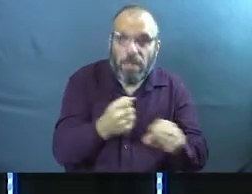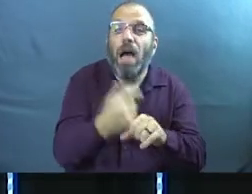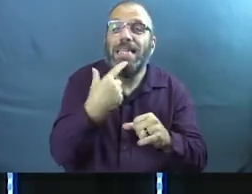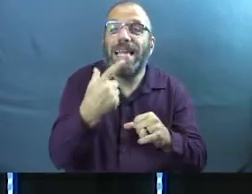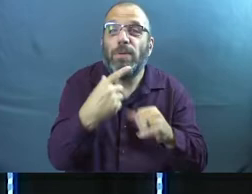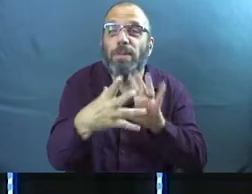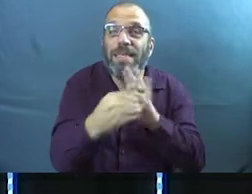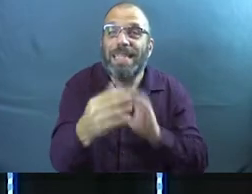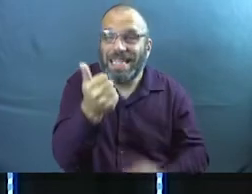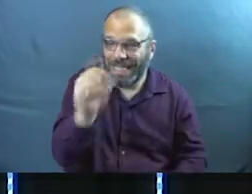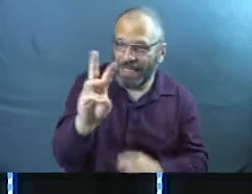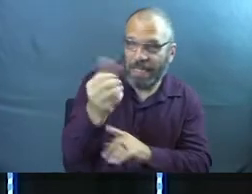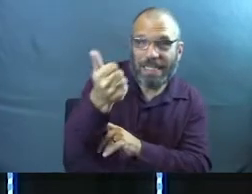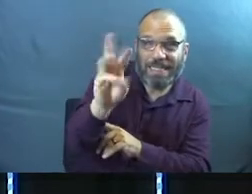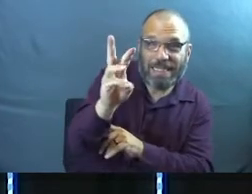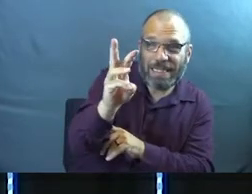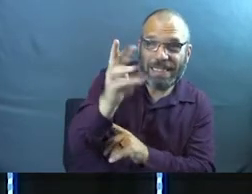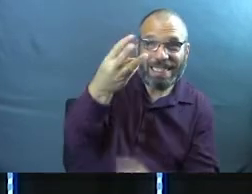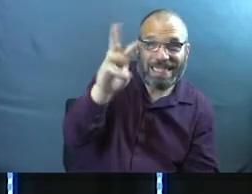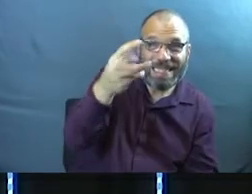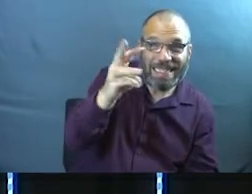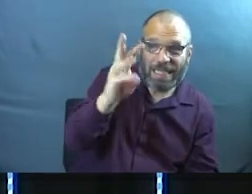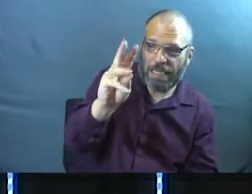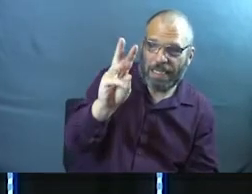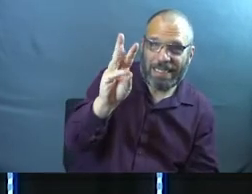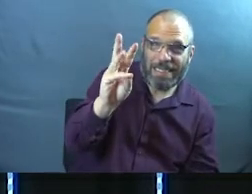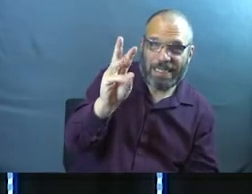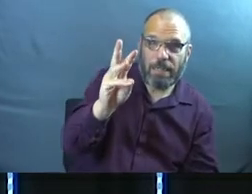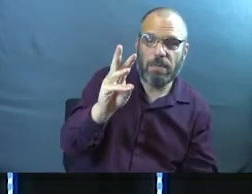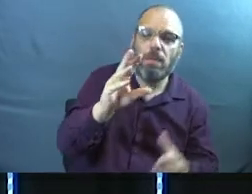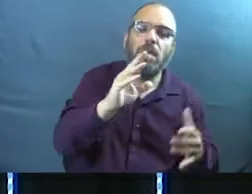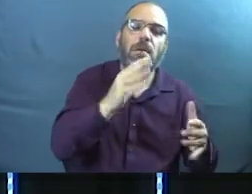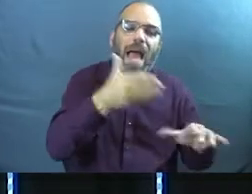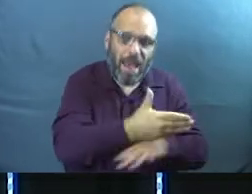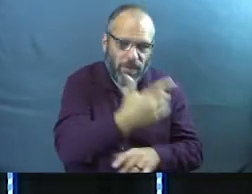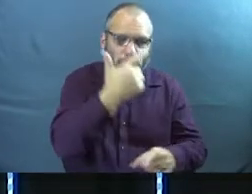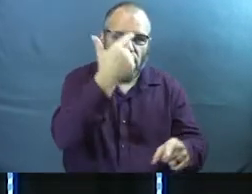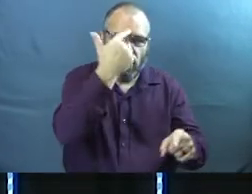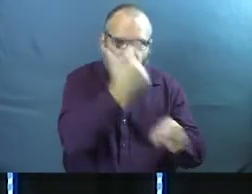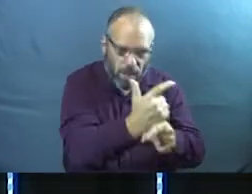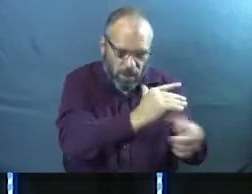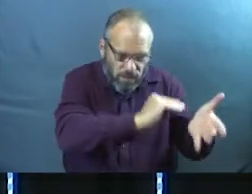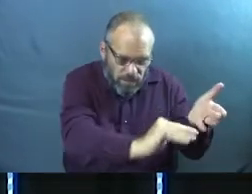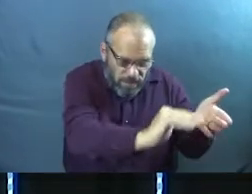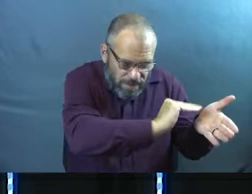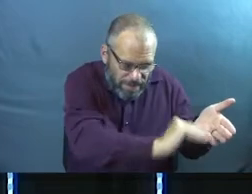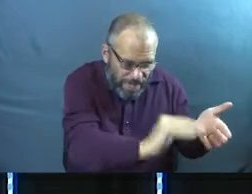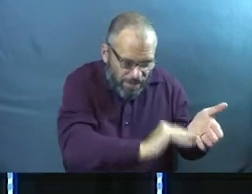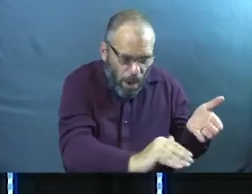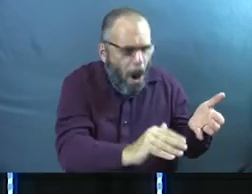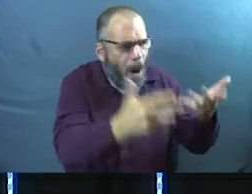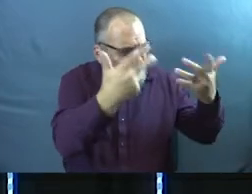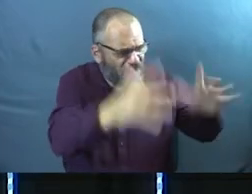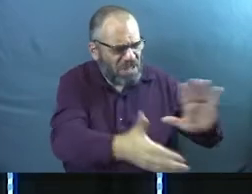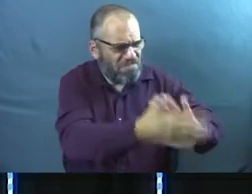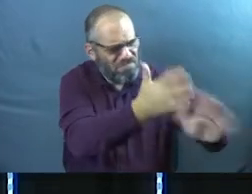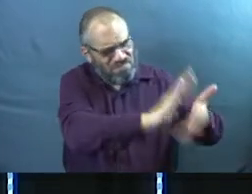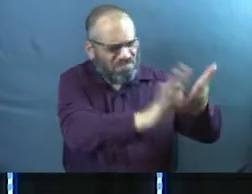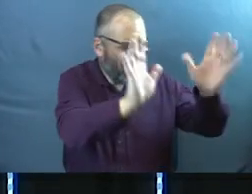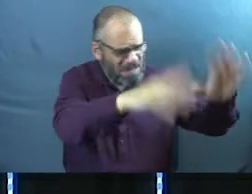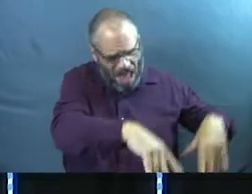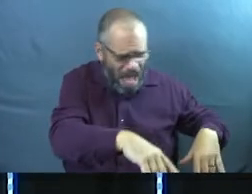16. 16 years after Joseph forgave his brothers, and we kind of thought the story was over. Now we're